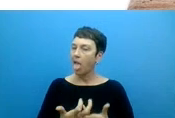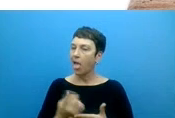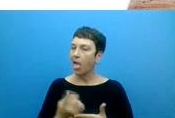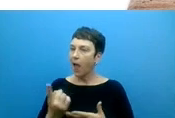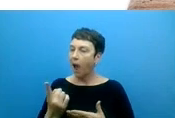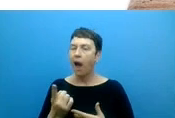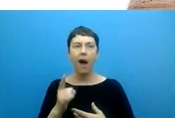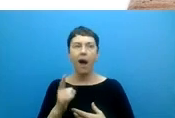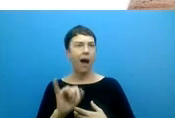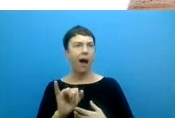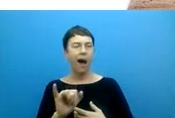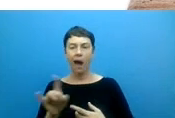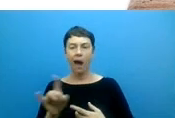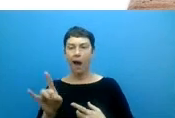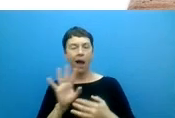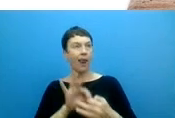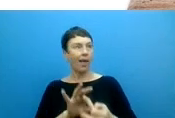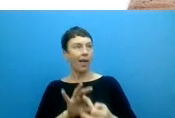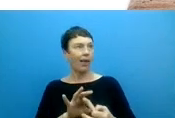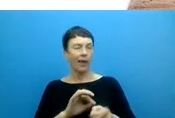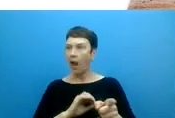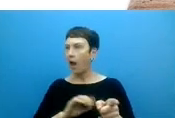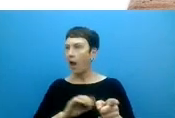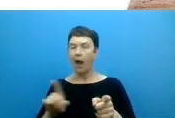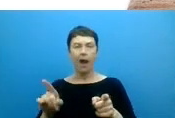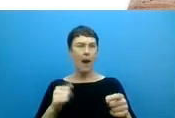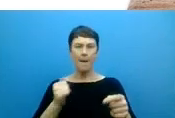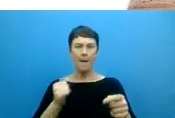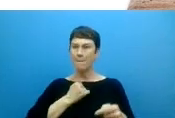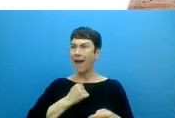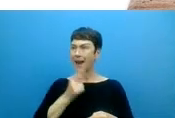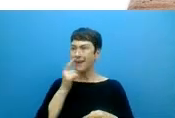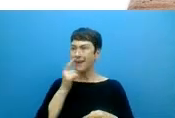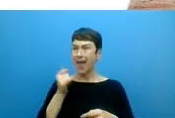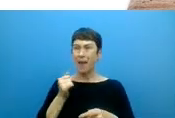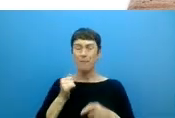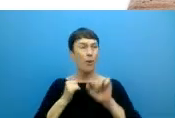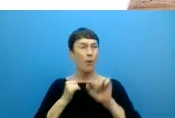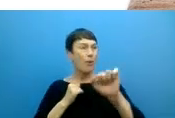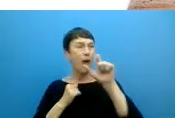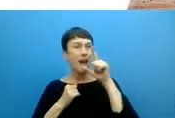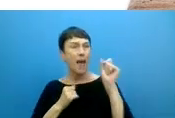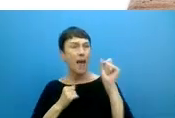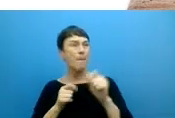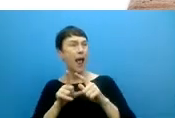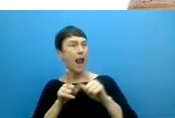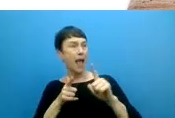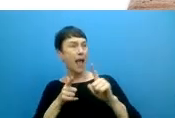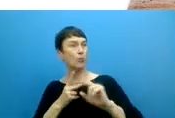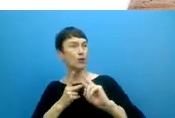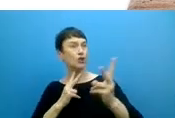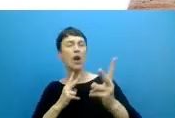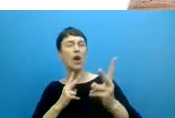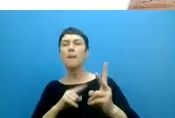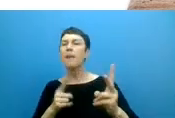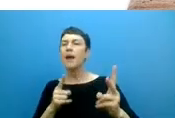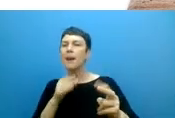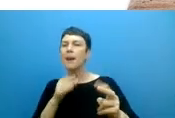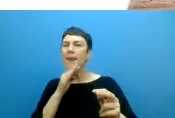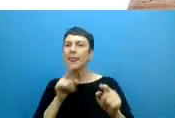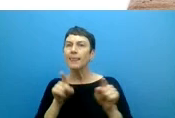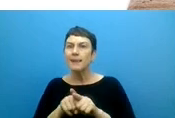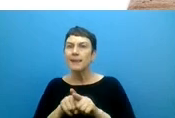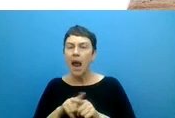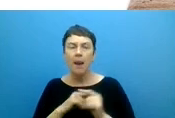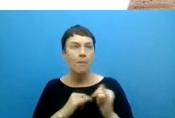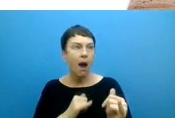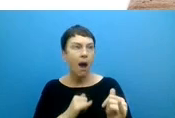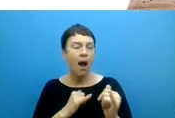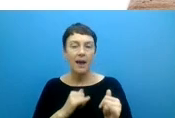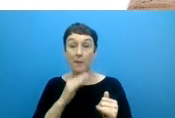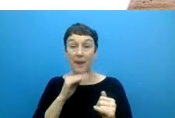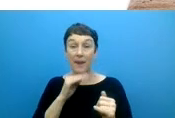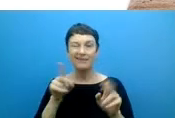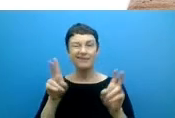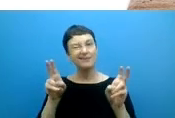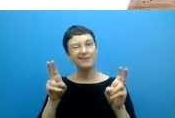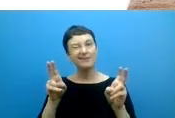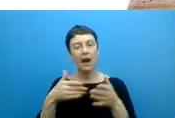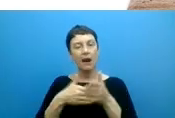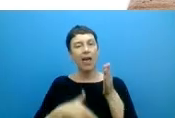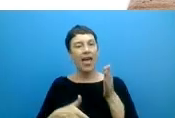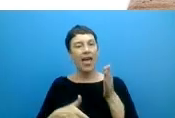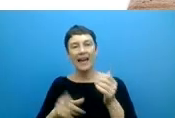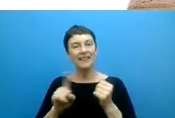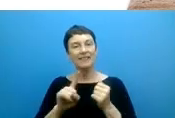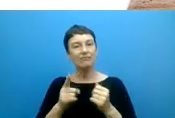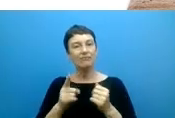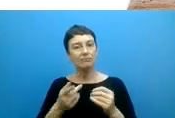between how they have names that mean the same things, even if it's in different languages, and kind of just crossing that barrier. Another thing that we